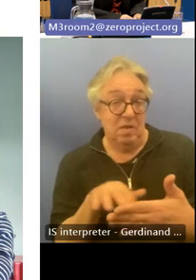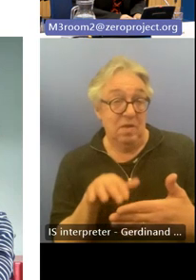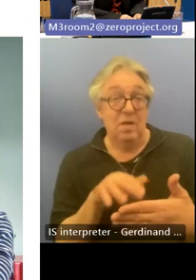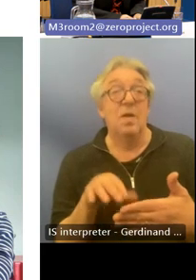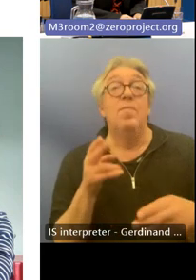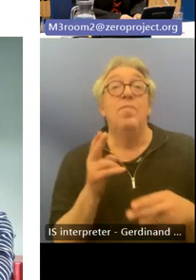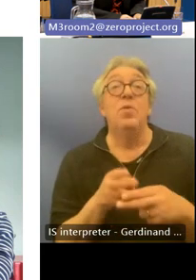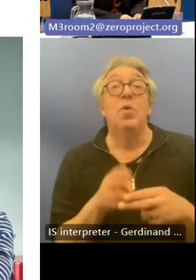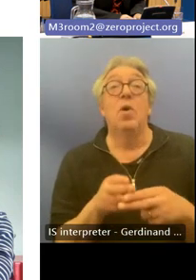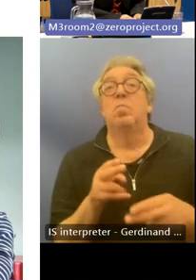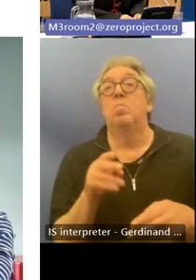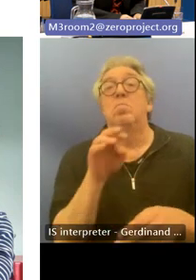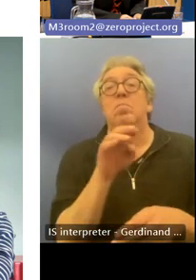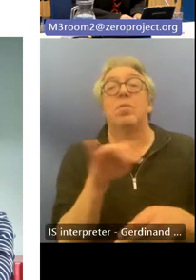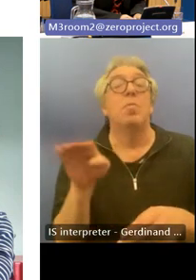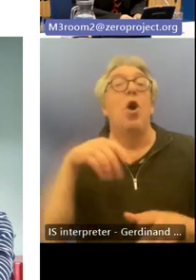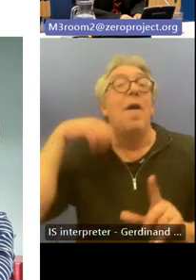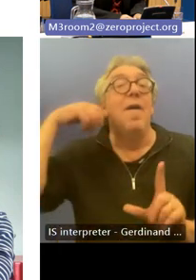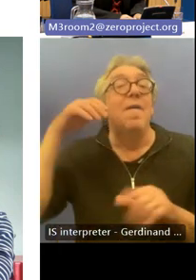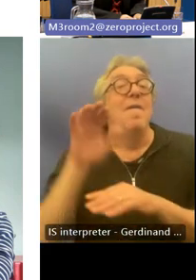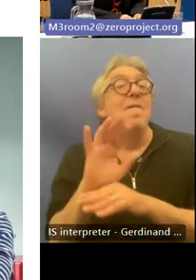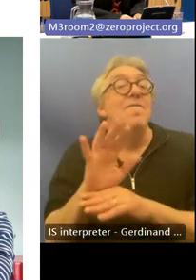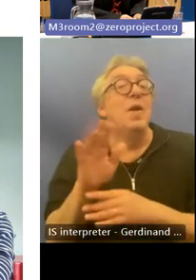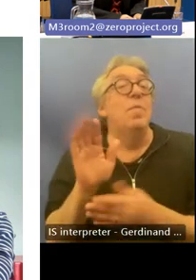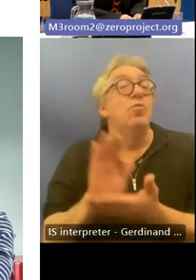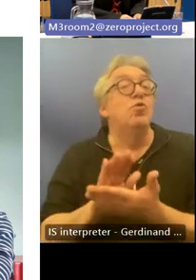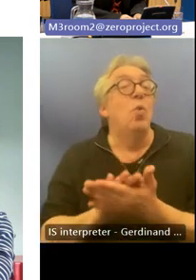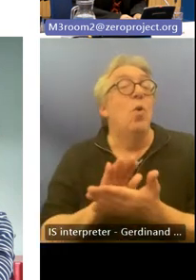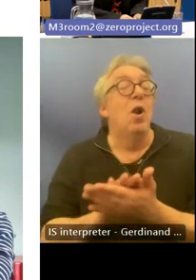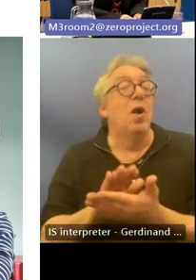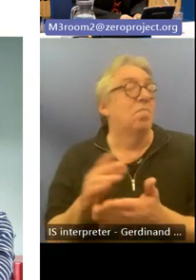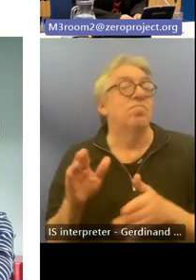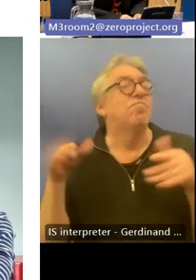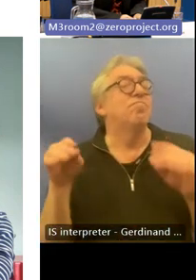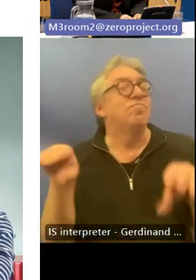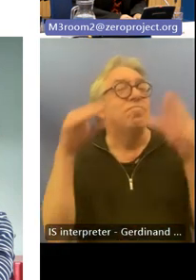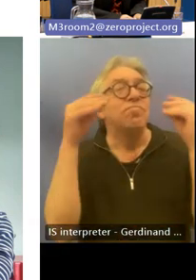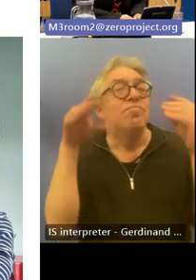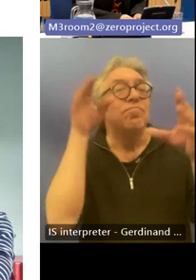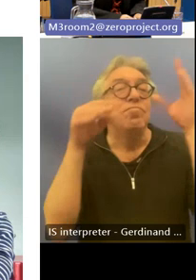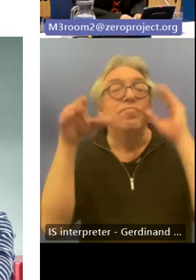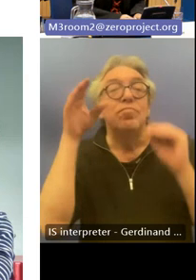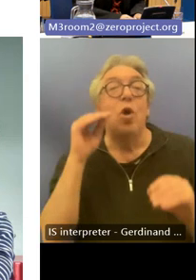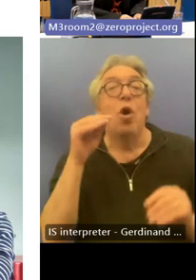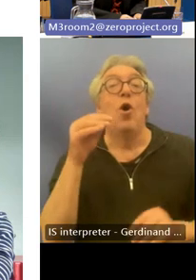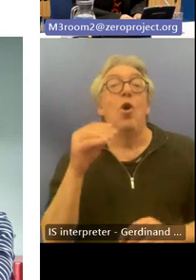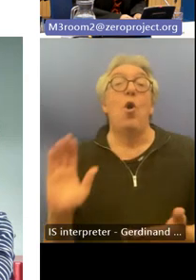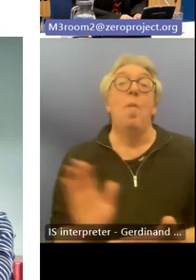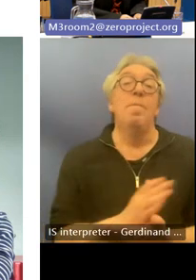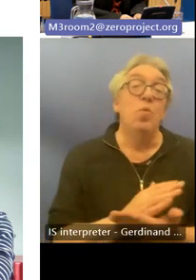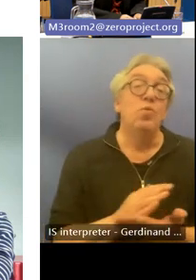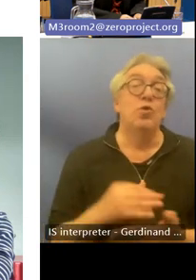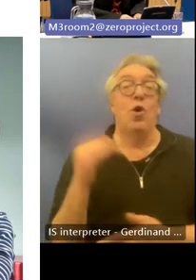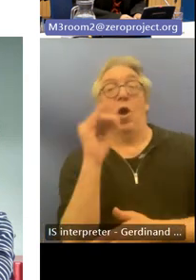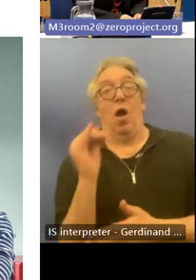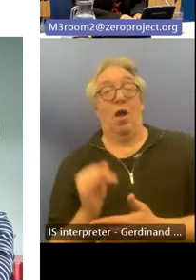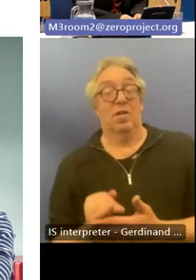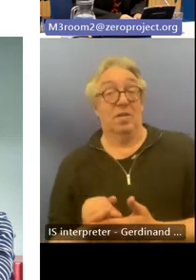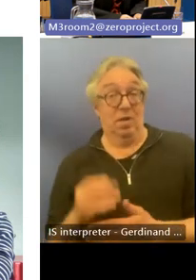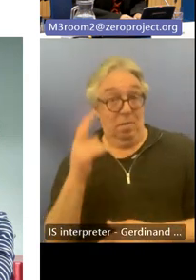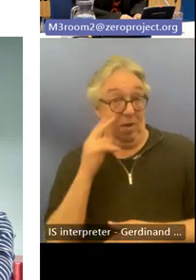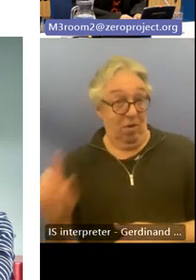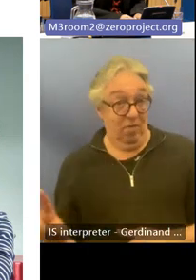called Yangon Film School. It's for music and art. He is a first blind trainee, and he completed sound